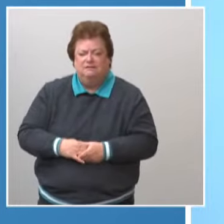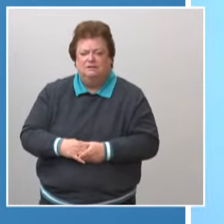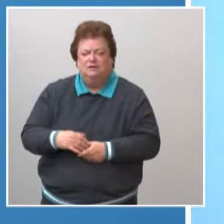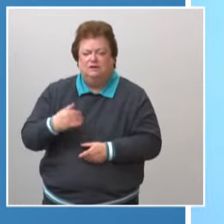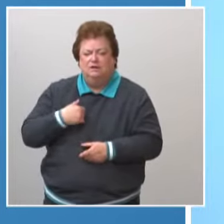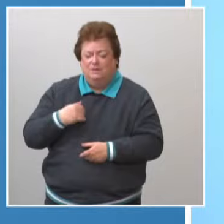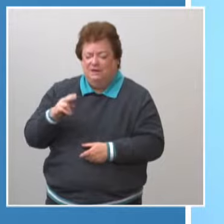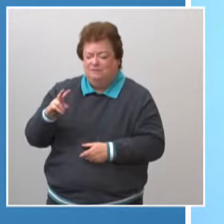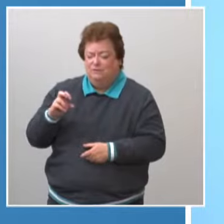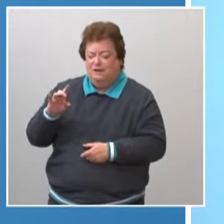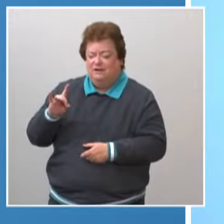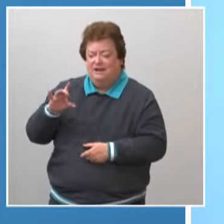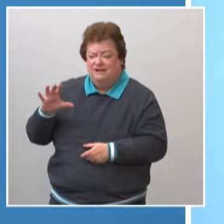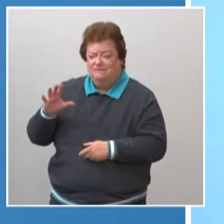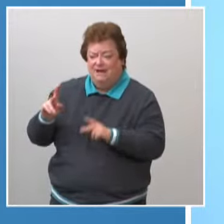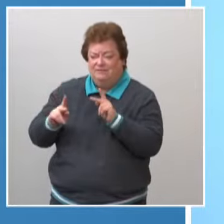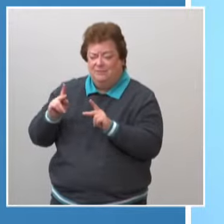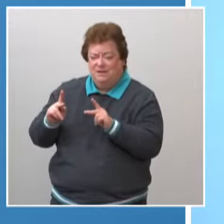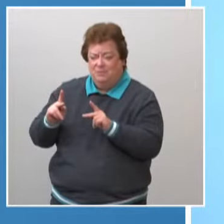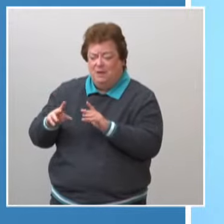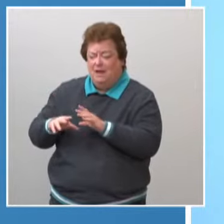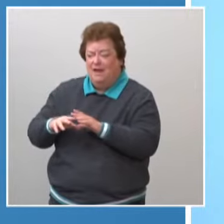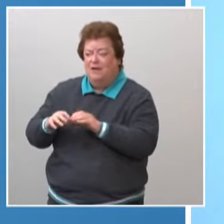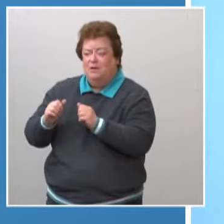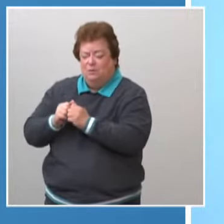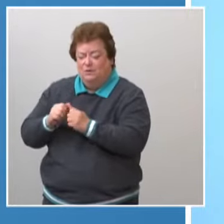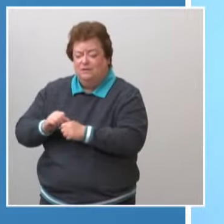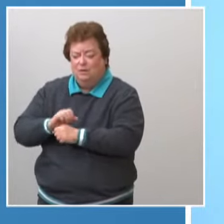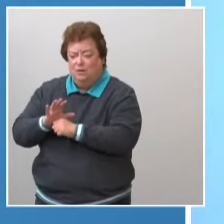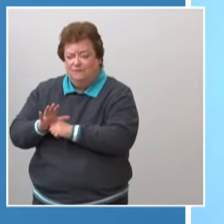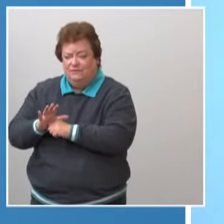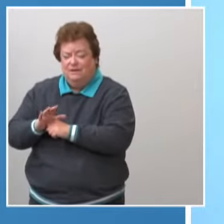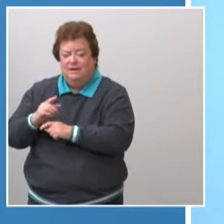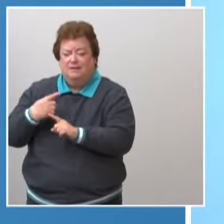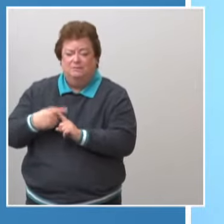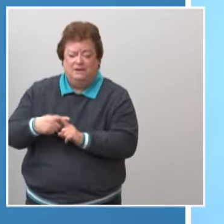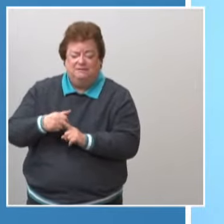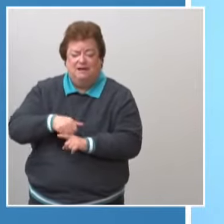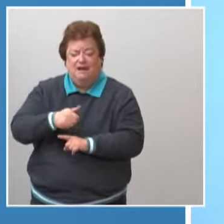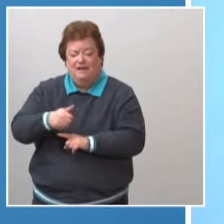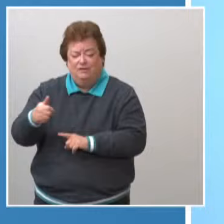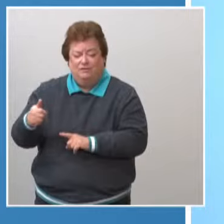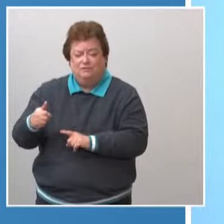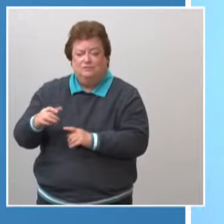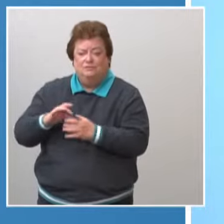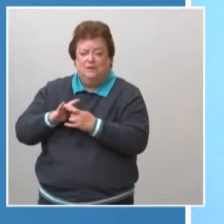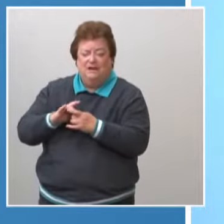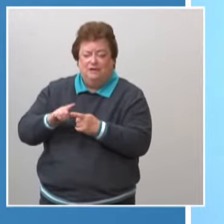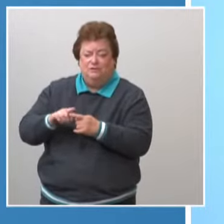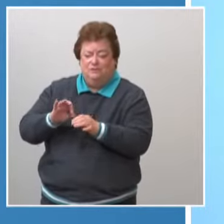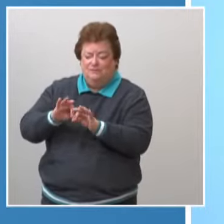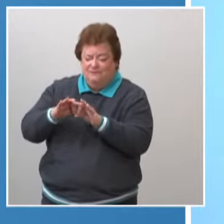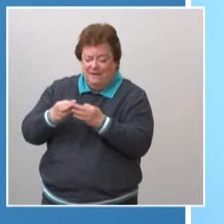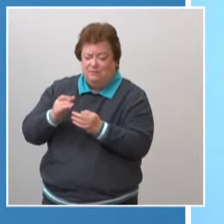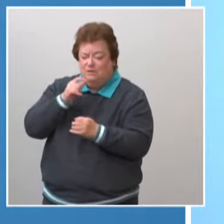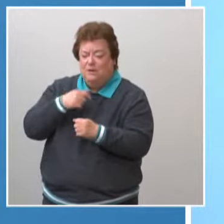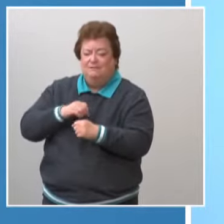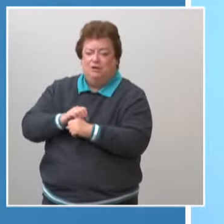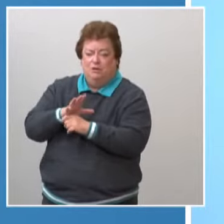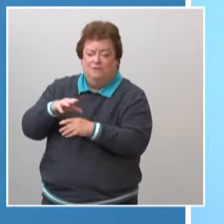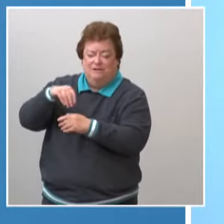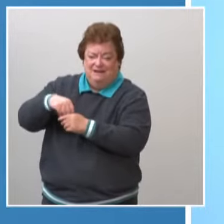about 285 folks out plus with COVID, plus several more related to families that have COVID in their